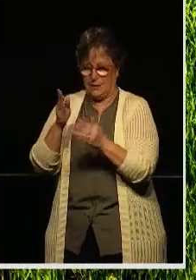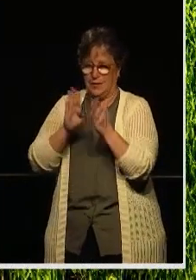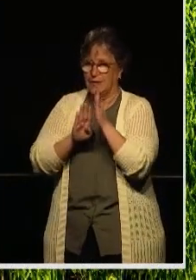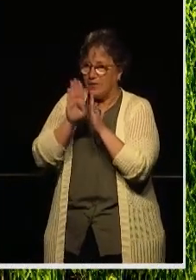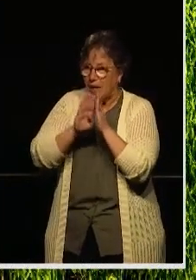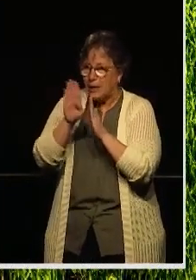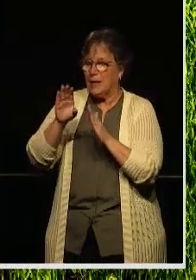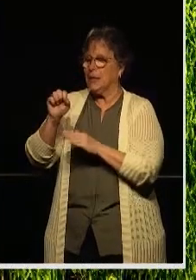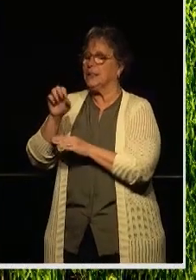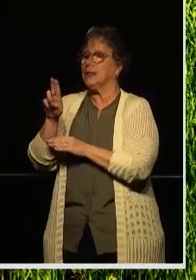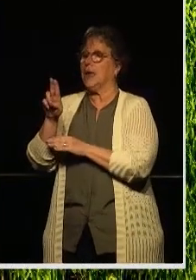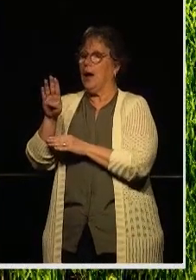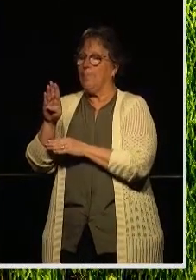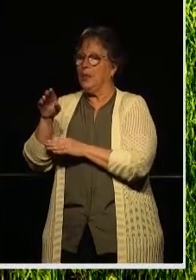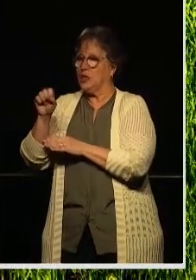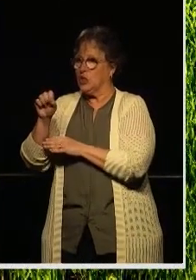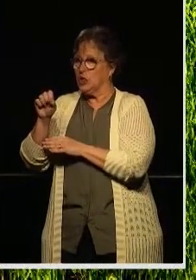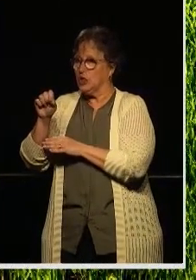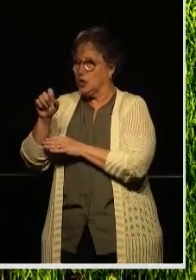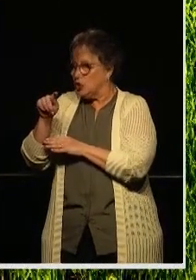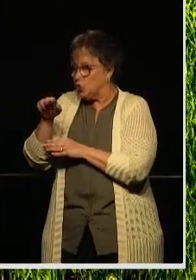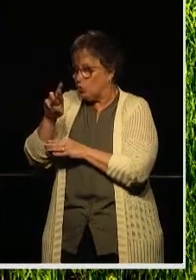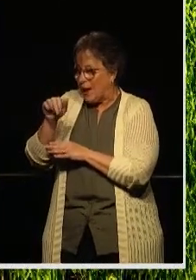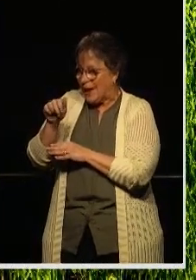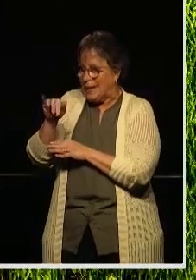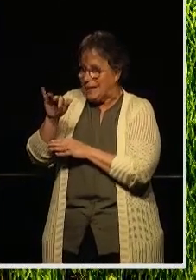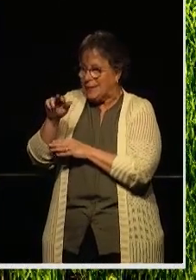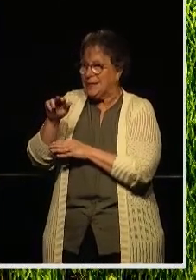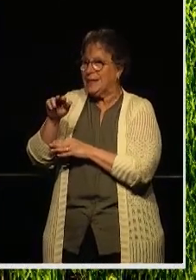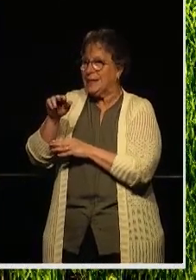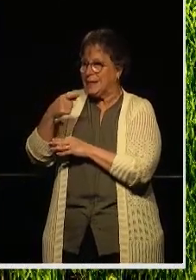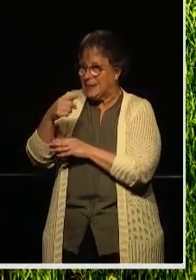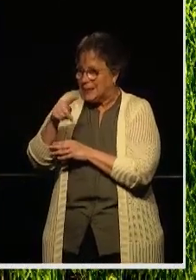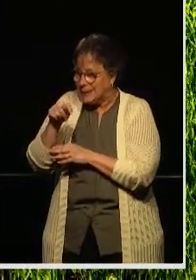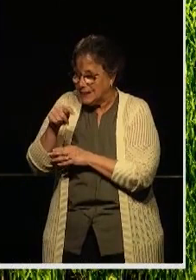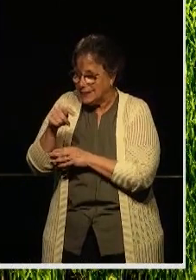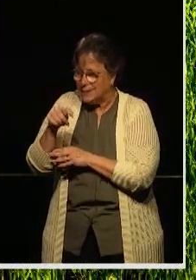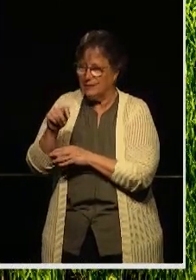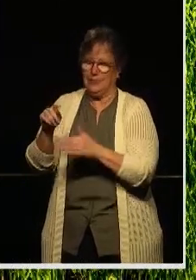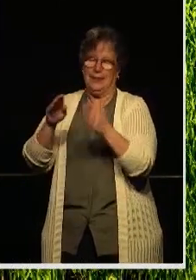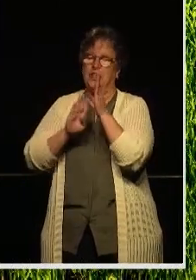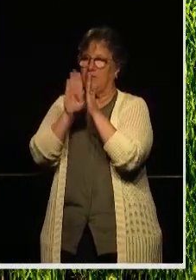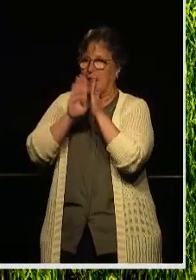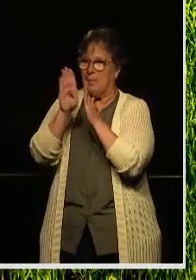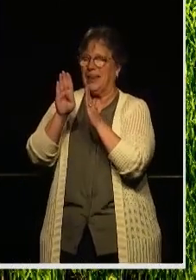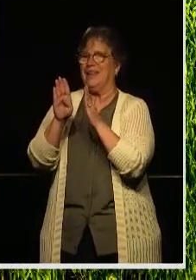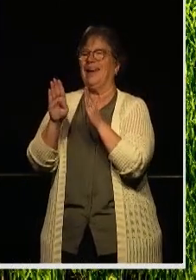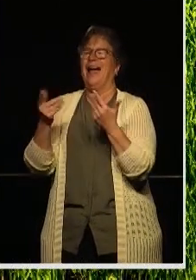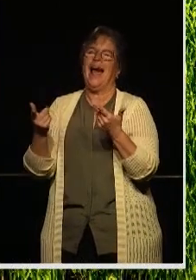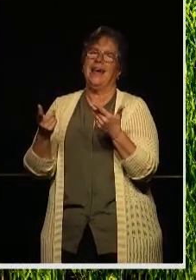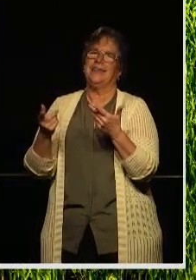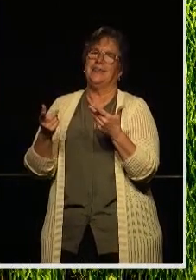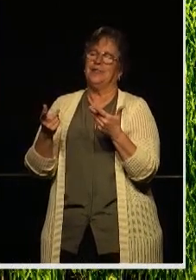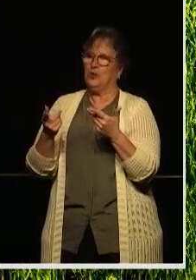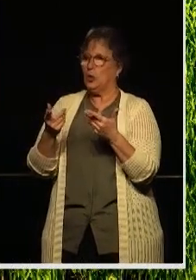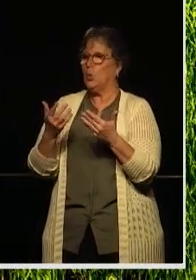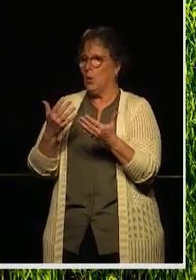production, plus partnerships with local contract manufacturing operations to fabricate the proprietary portions of our